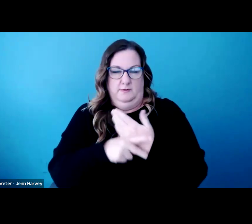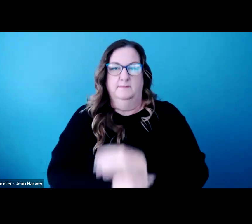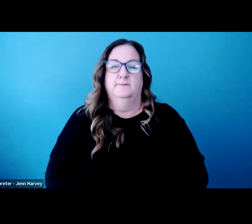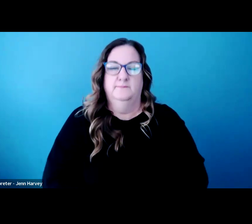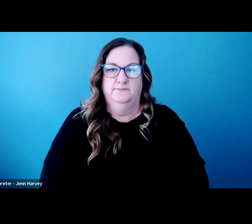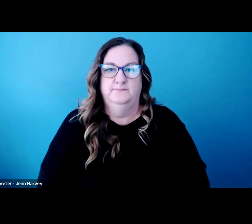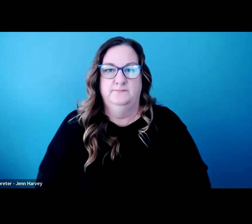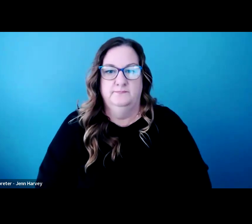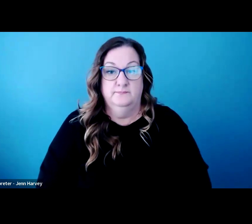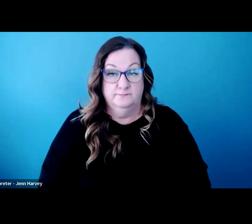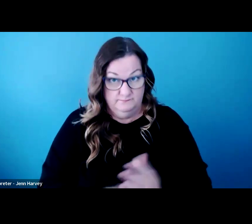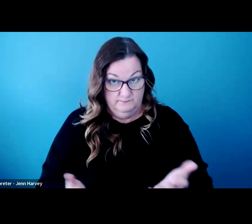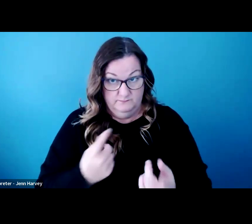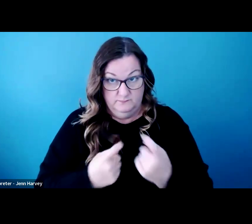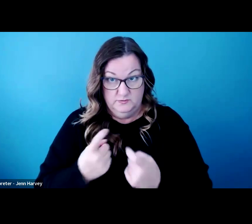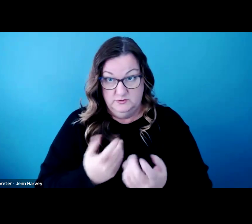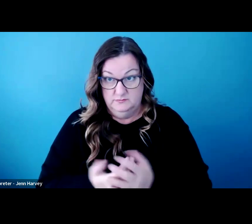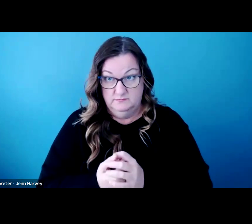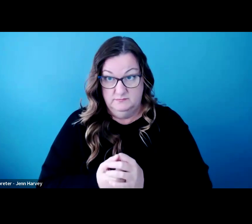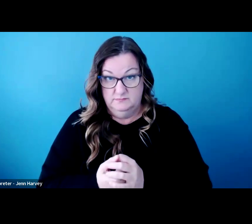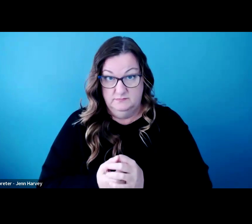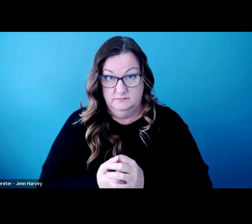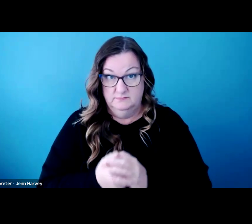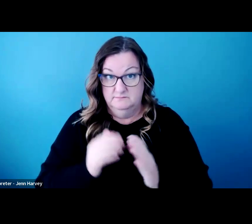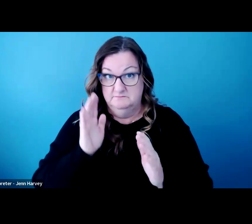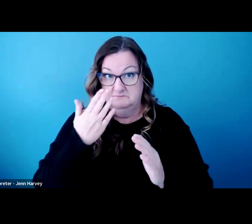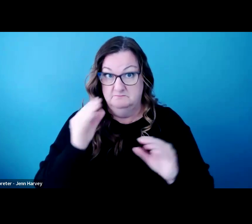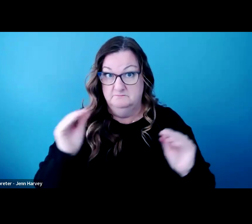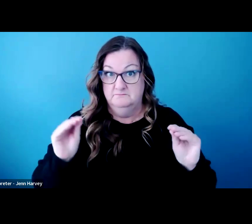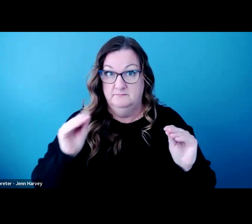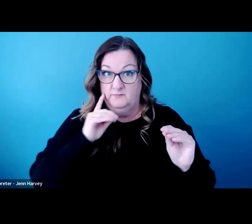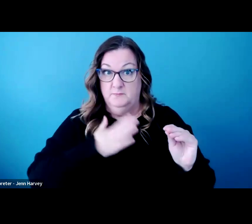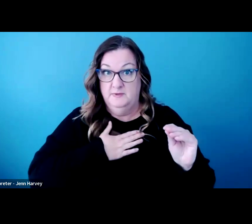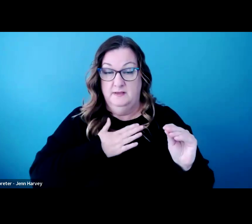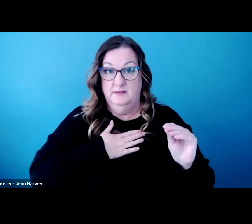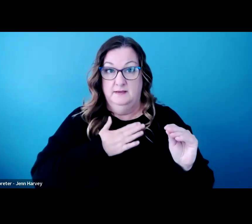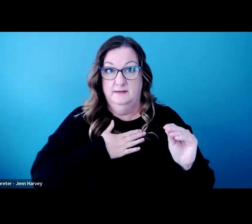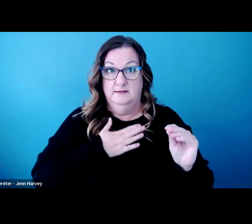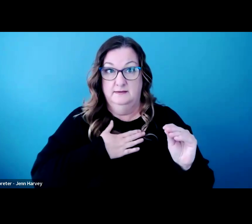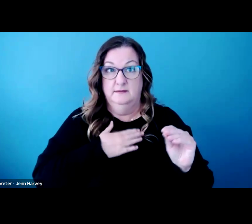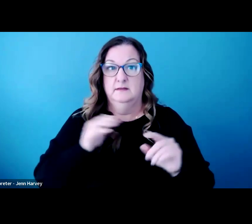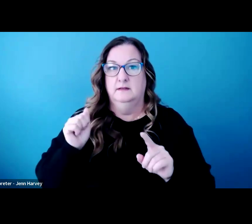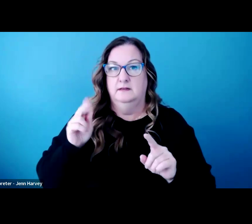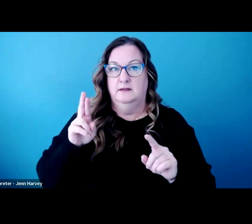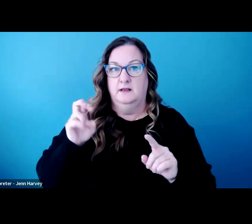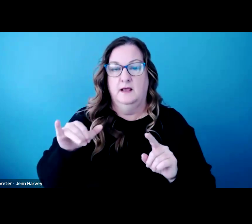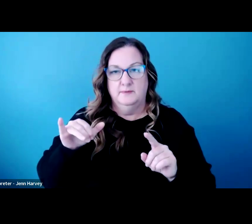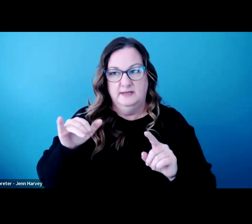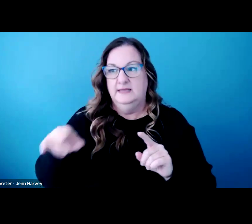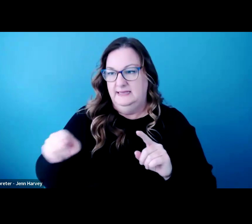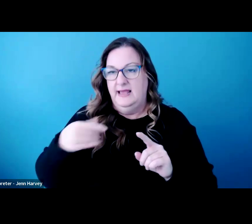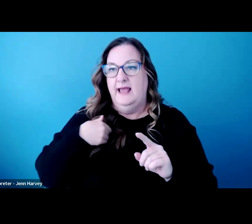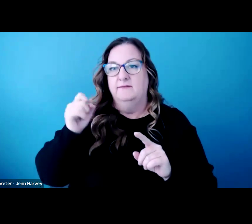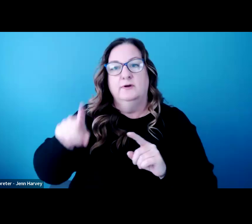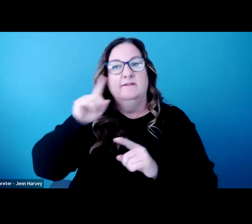Is there any other questions? I don't think there's any other for me in the chat. We do have one for Nate and Andrew that I'll